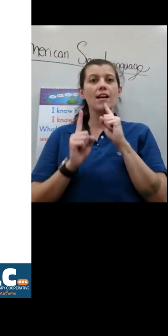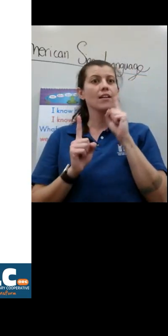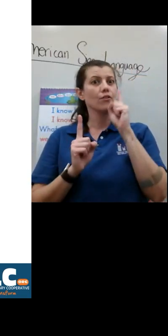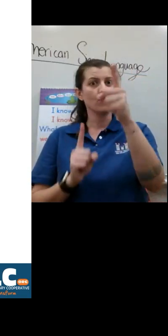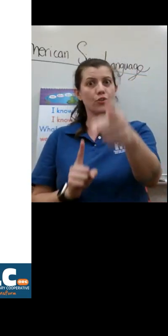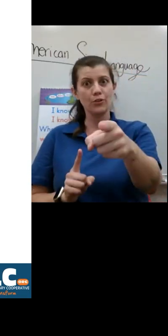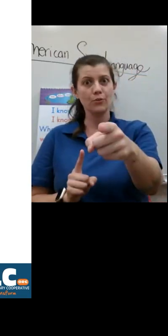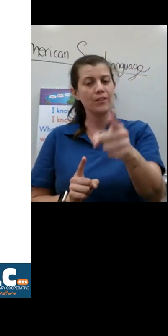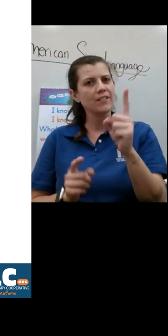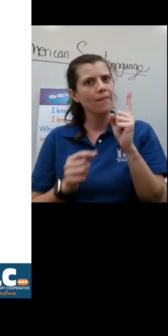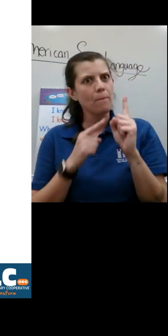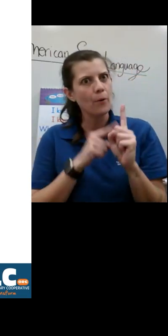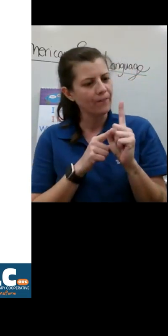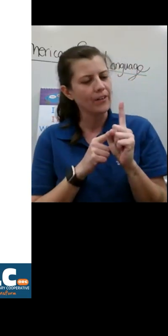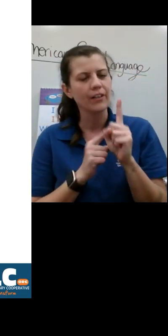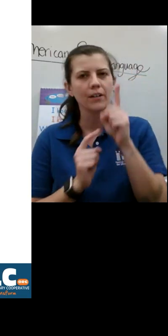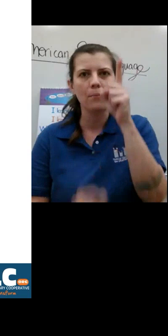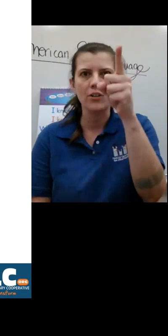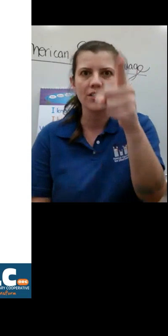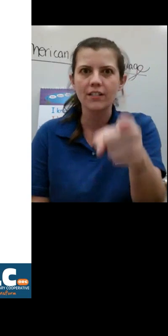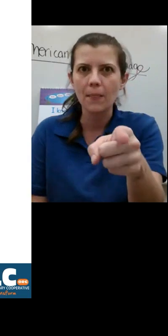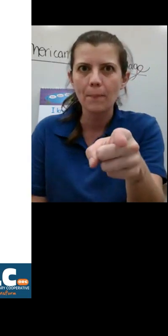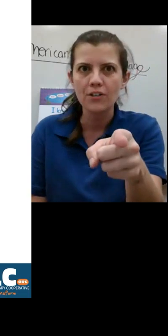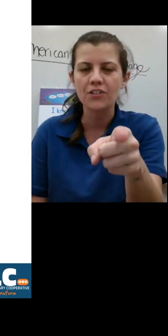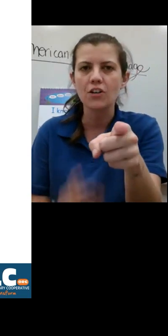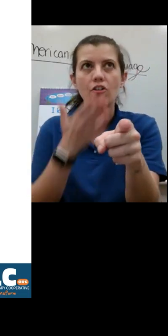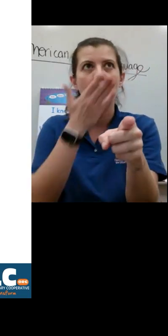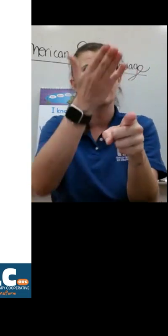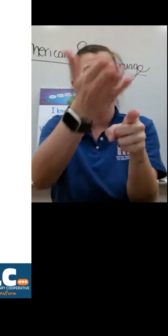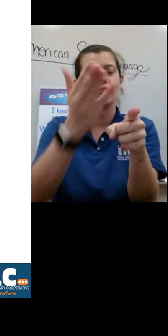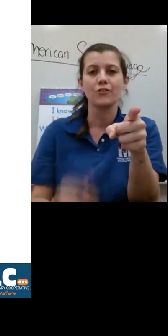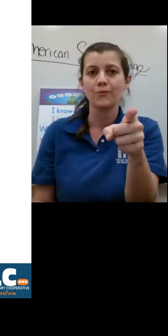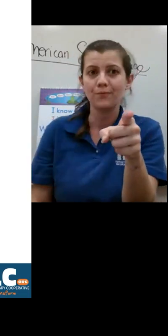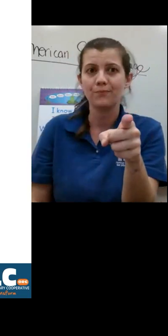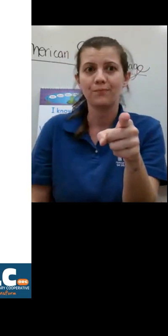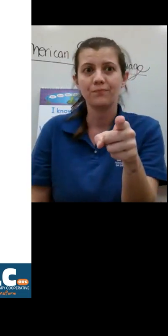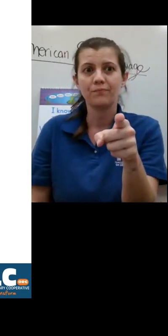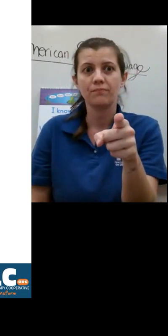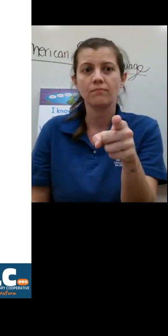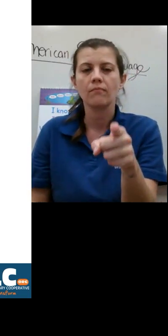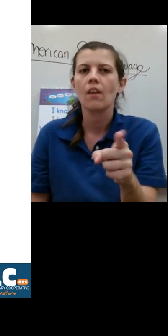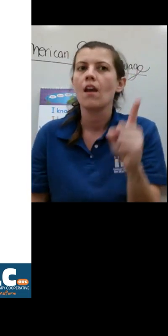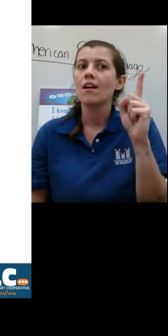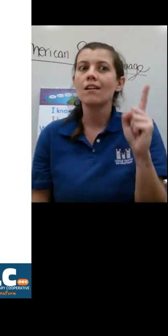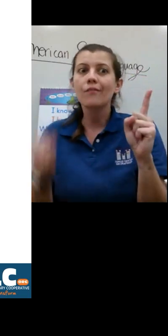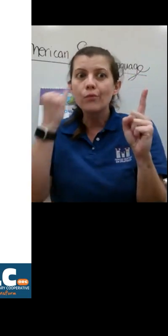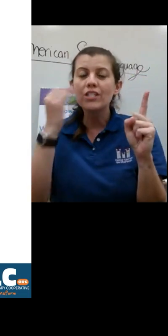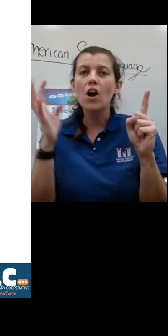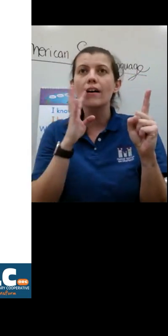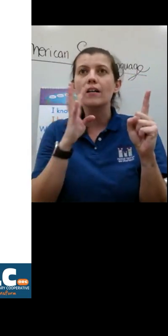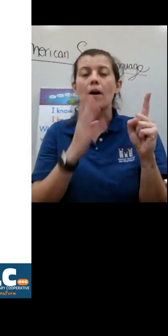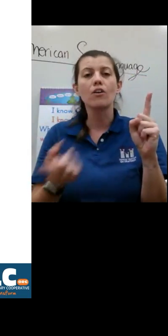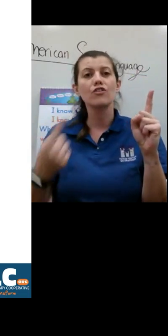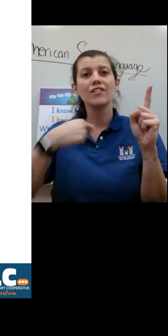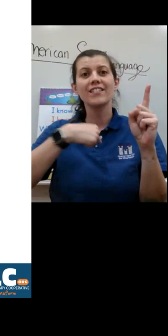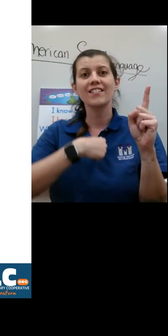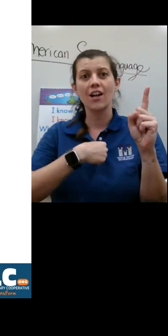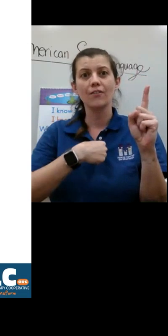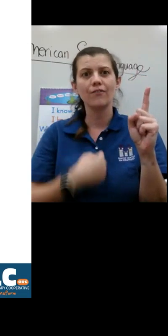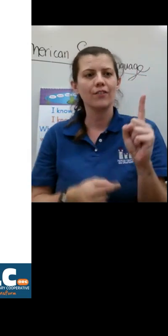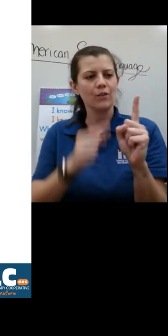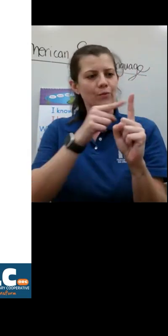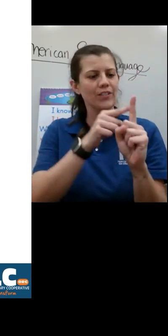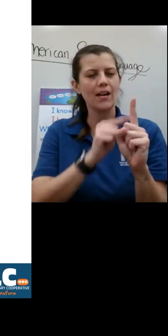And if you're saying you, it's a point finger pointing at the person across. if we're talking